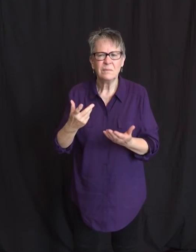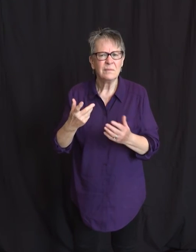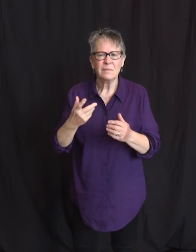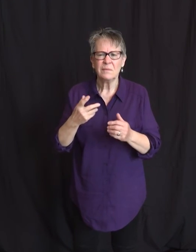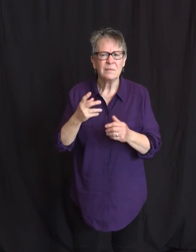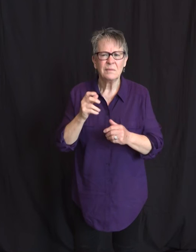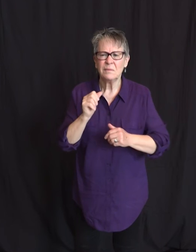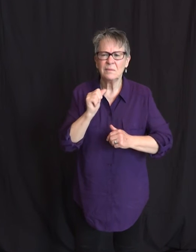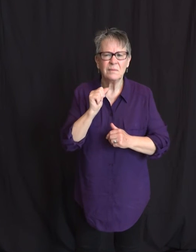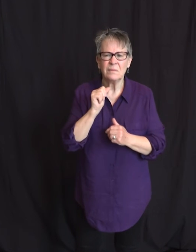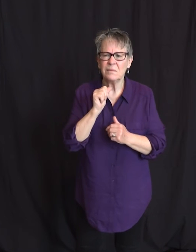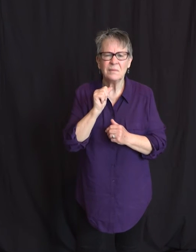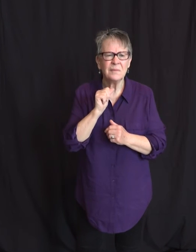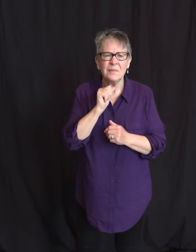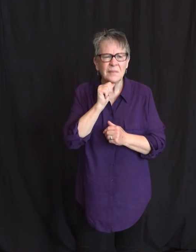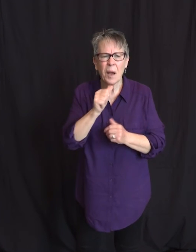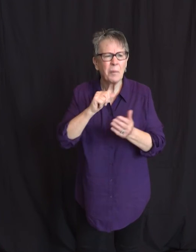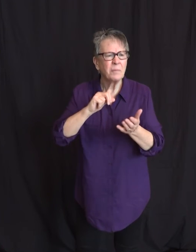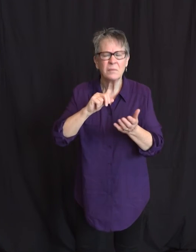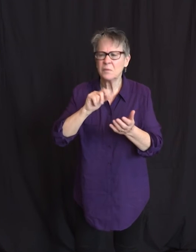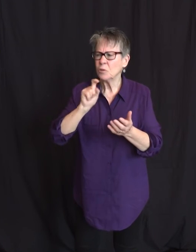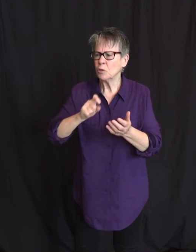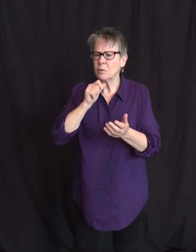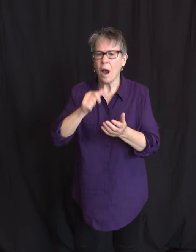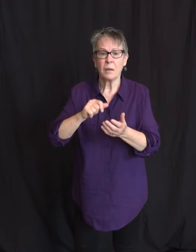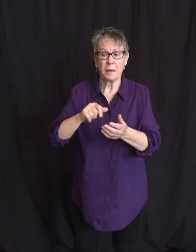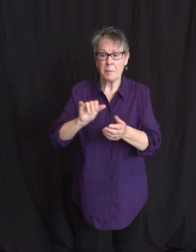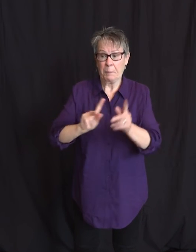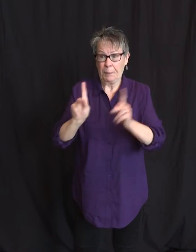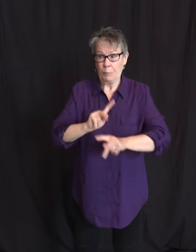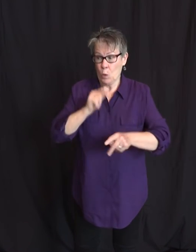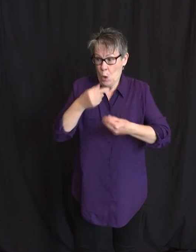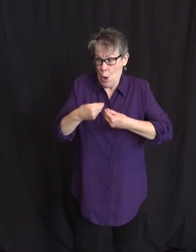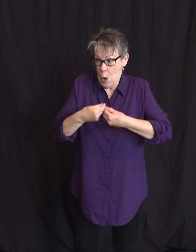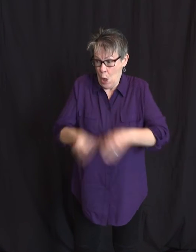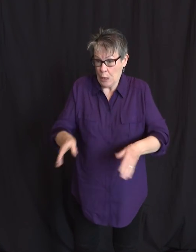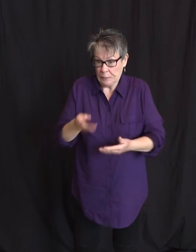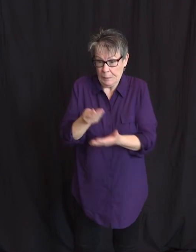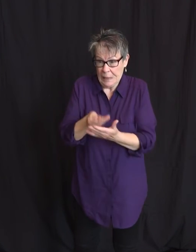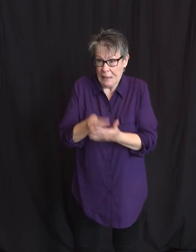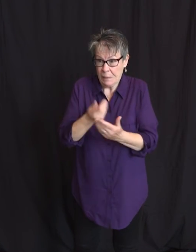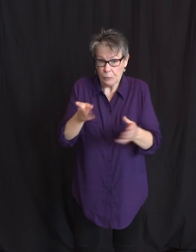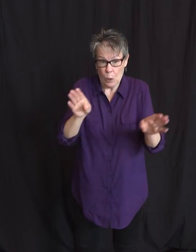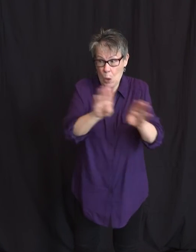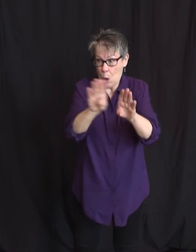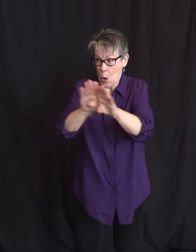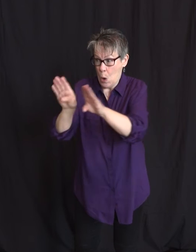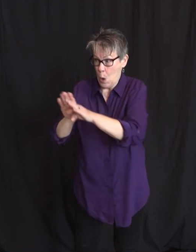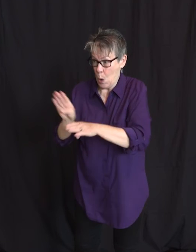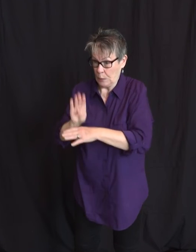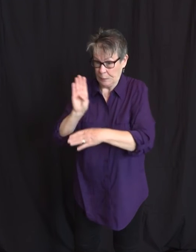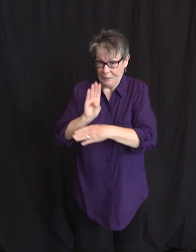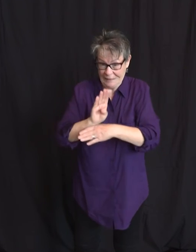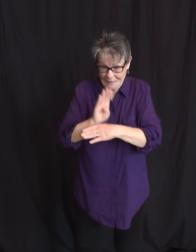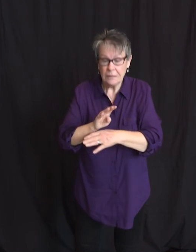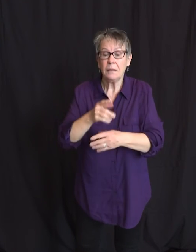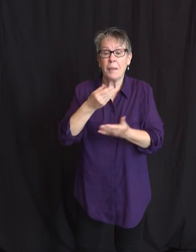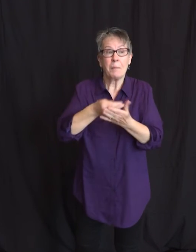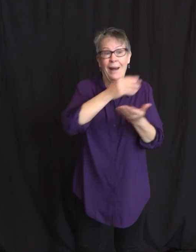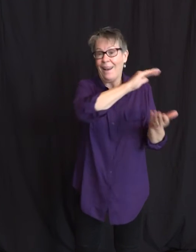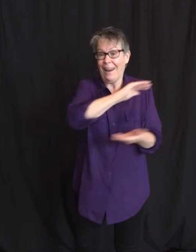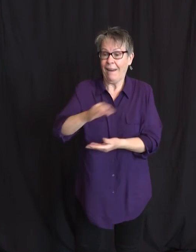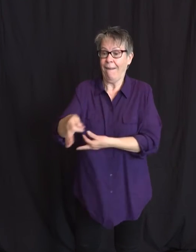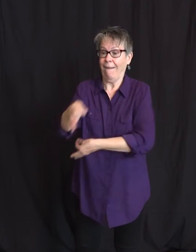revenue that all of these state and local entities are going to be experiencing. So what we want to do in the next bill